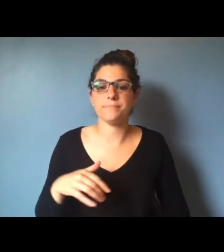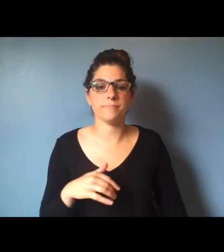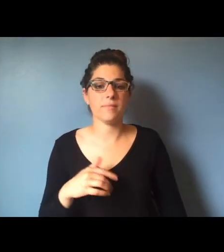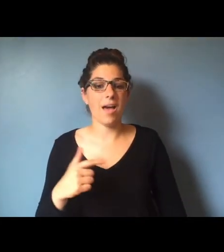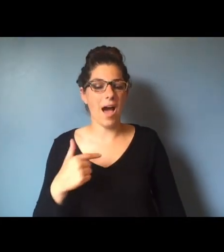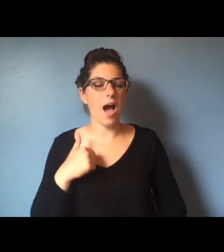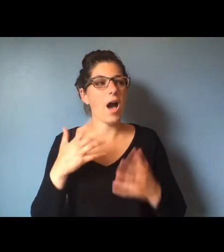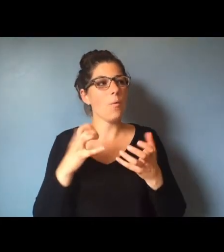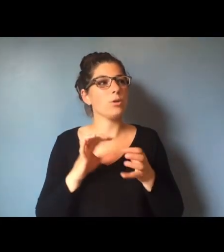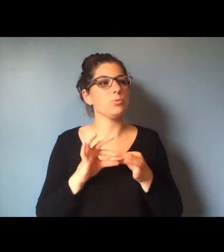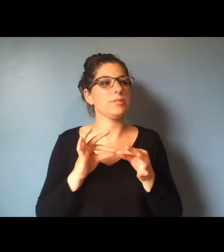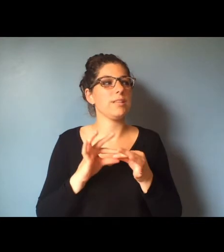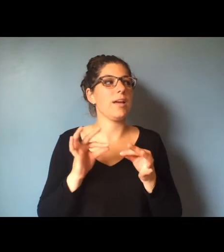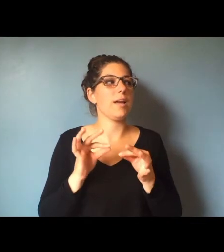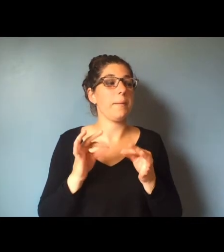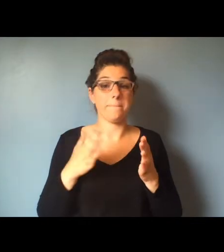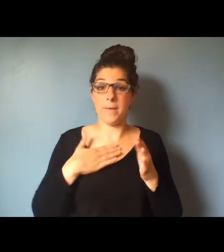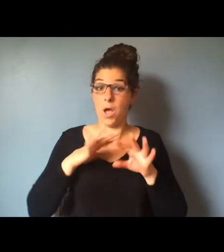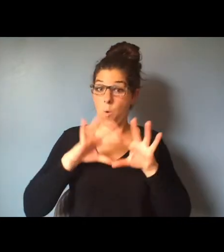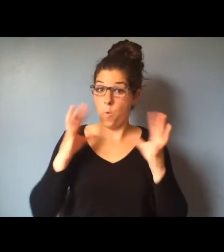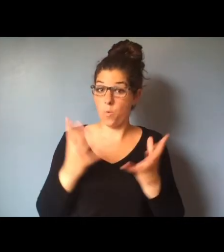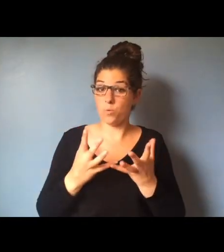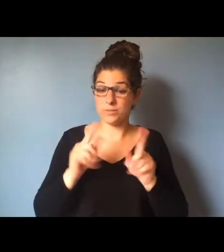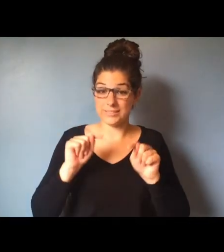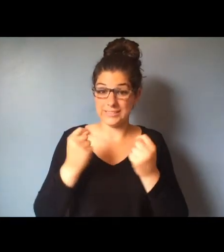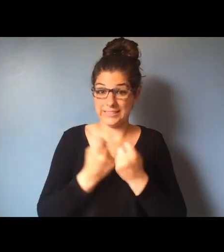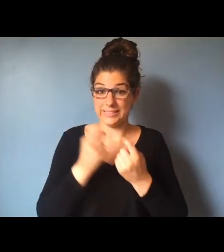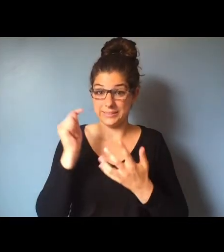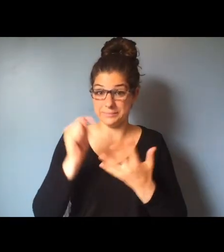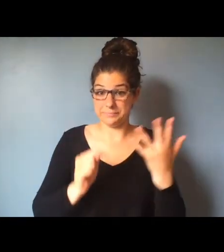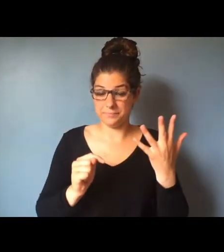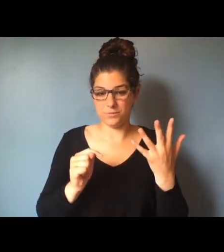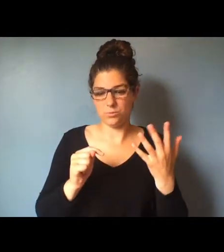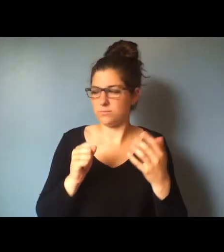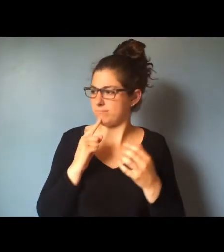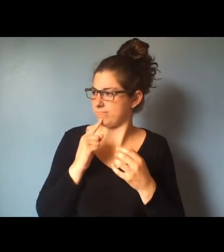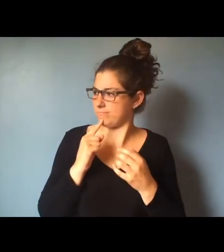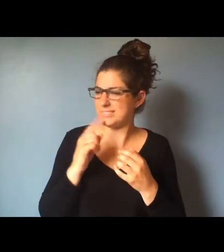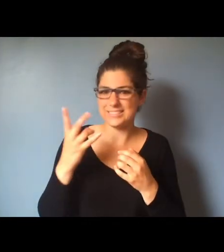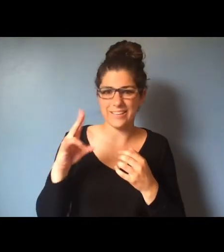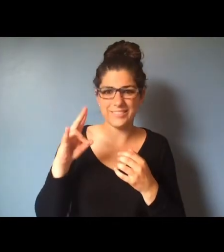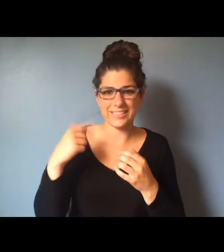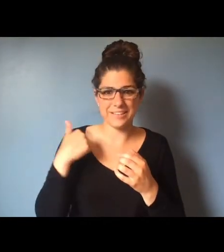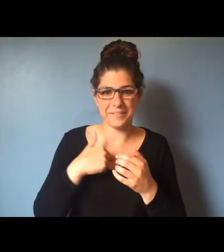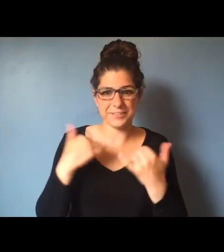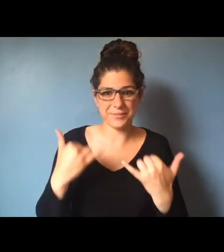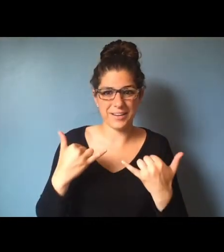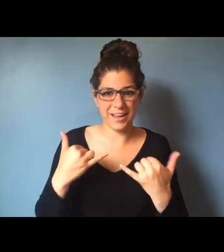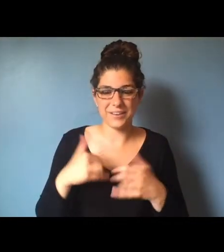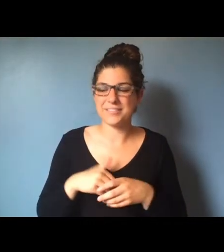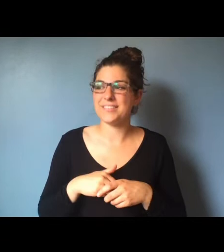I want to say out of my entire team, so maybe like 17 of us right now.